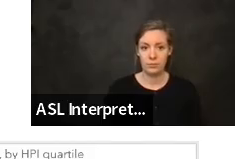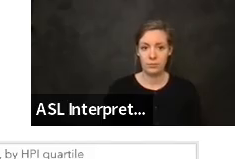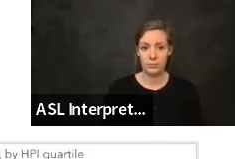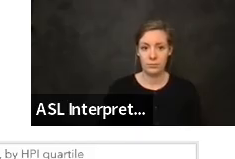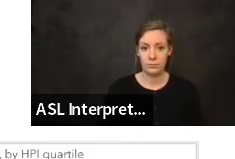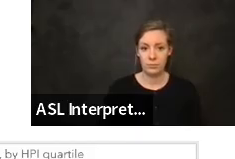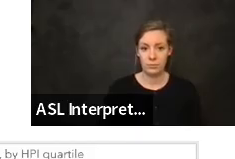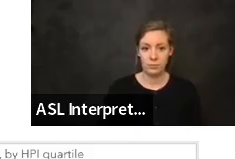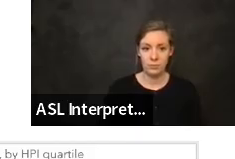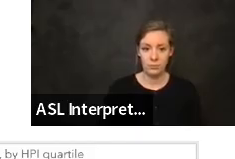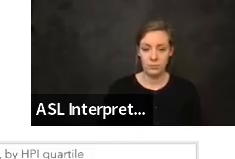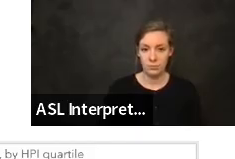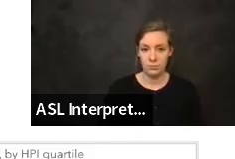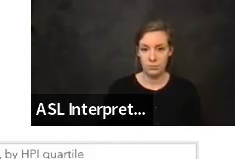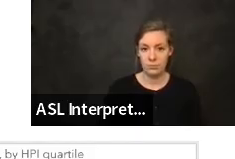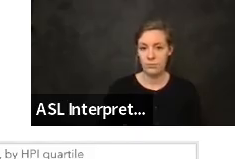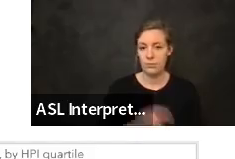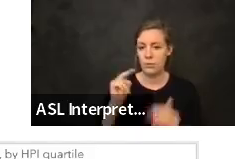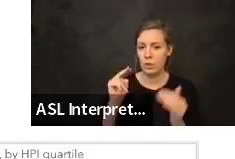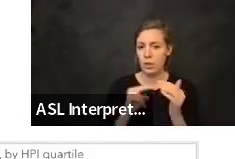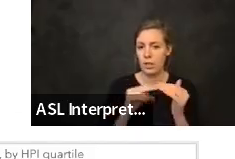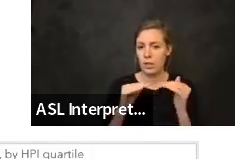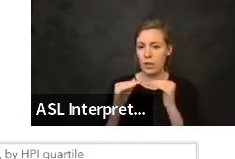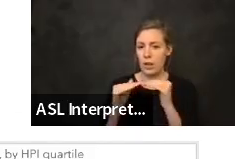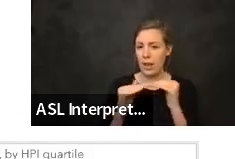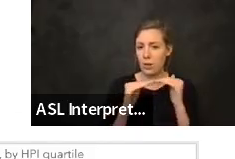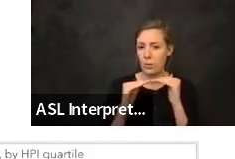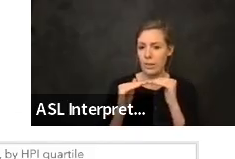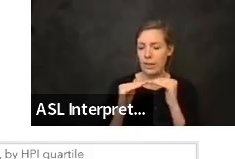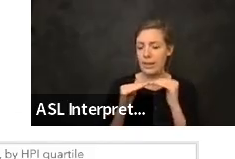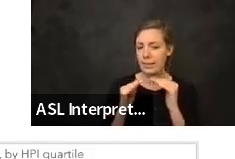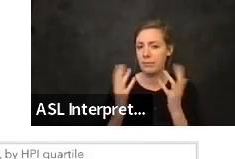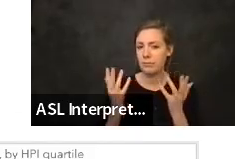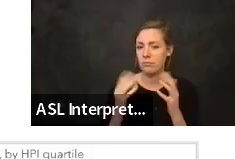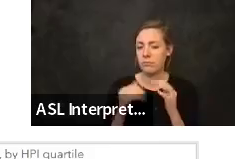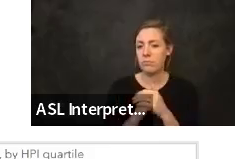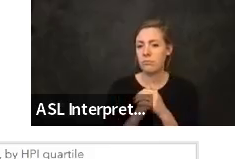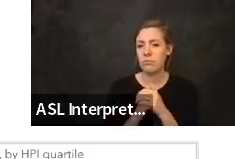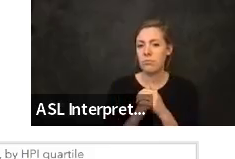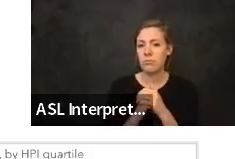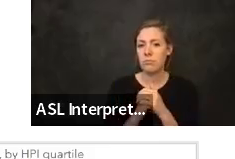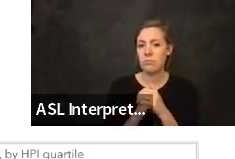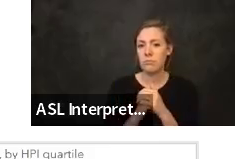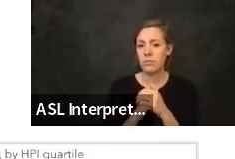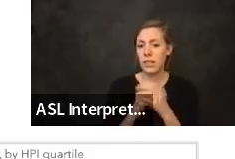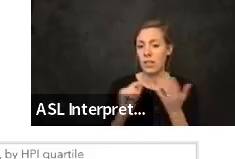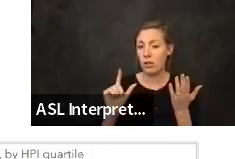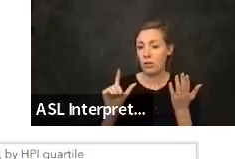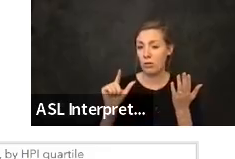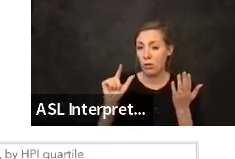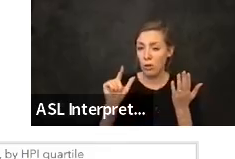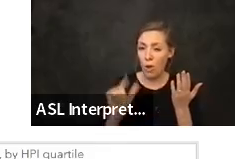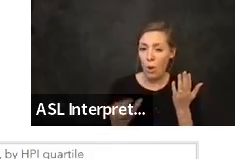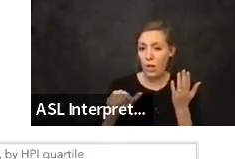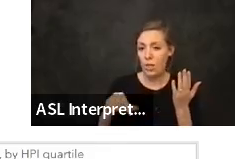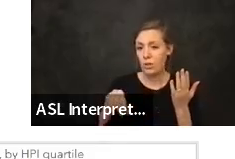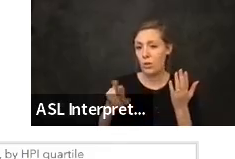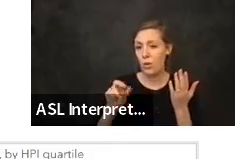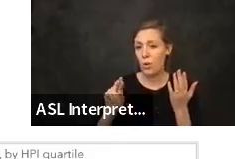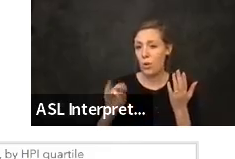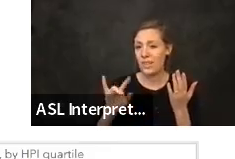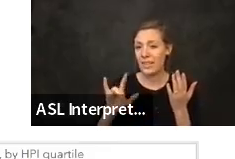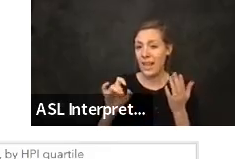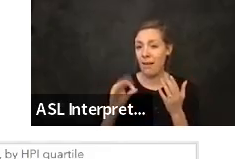Looking at our booster dose equity metrics, we can see in the lowest quartile of the